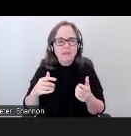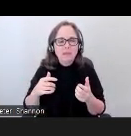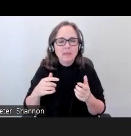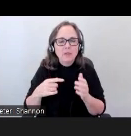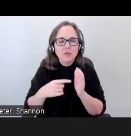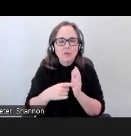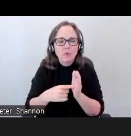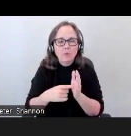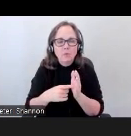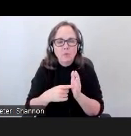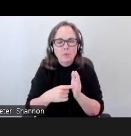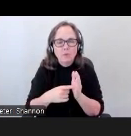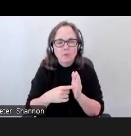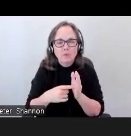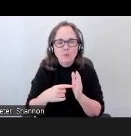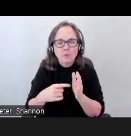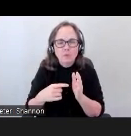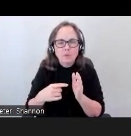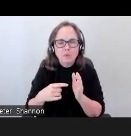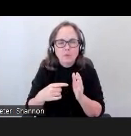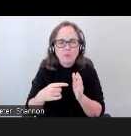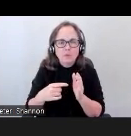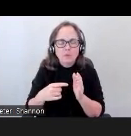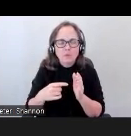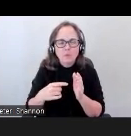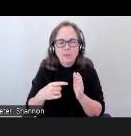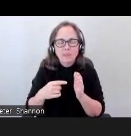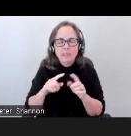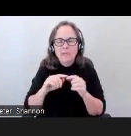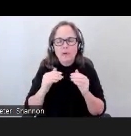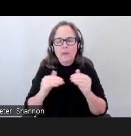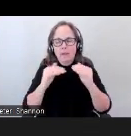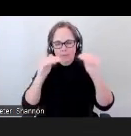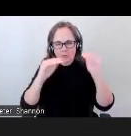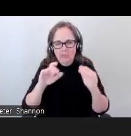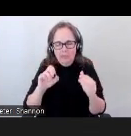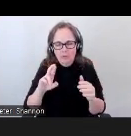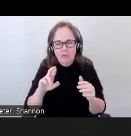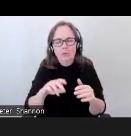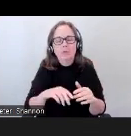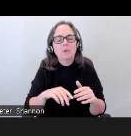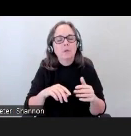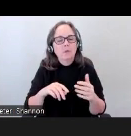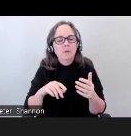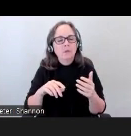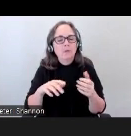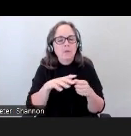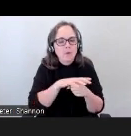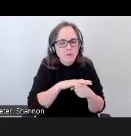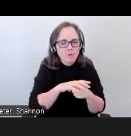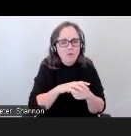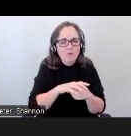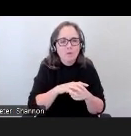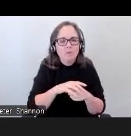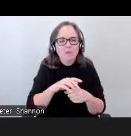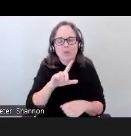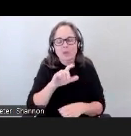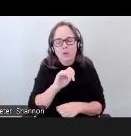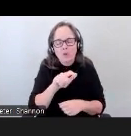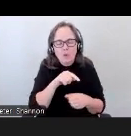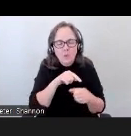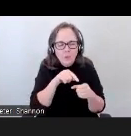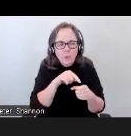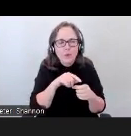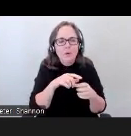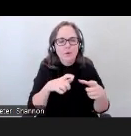by the stages of colorectal cancer. So we divide them by local, regional, or distant. Like I showed